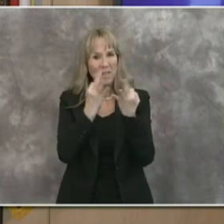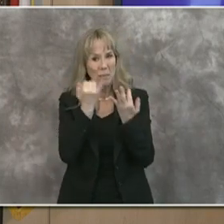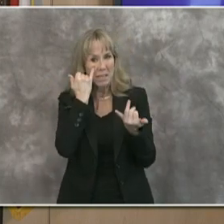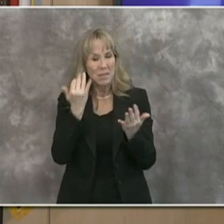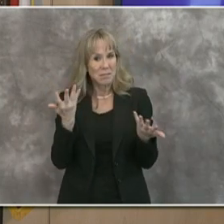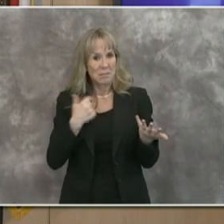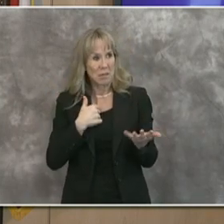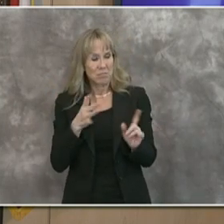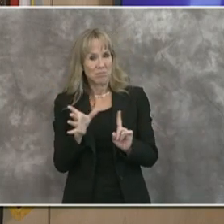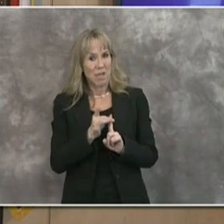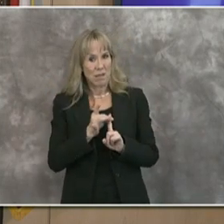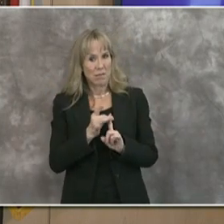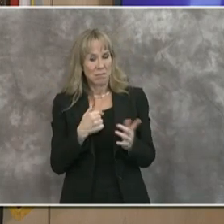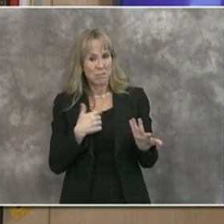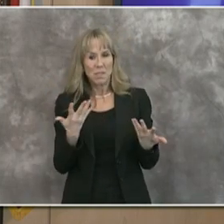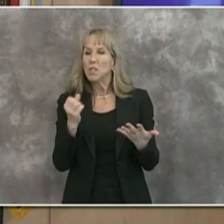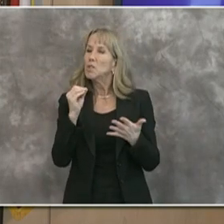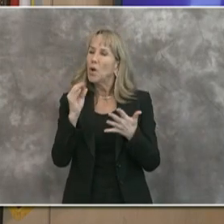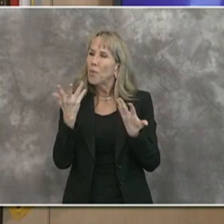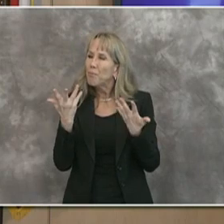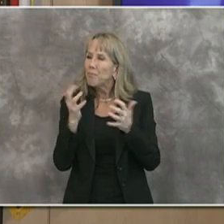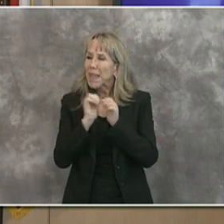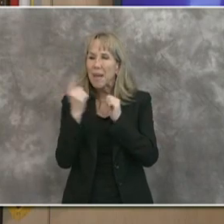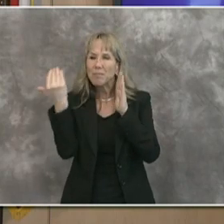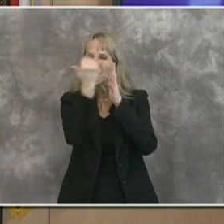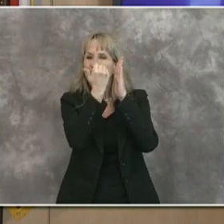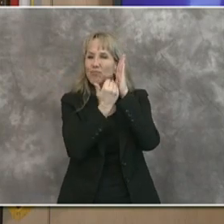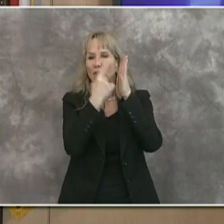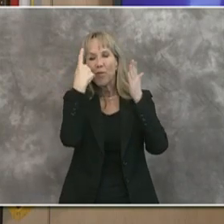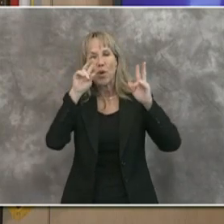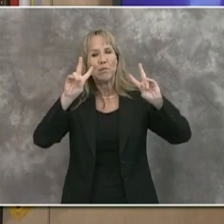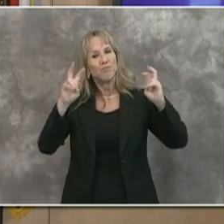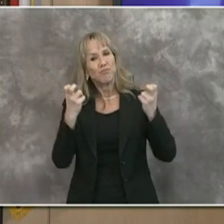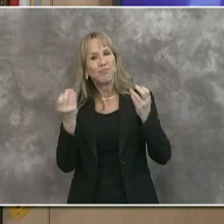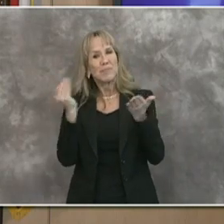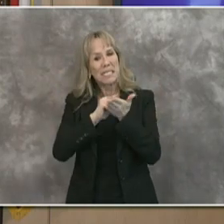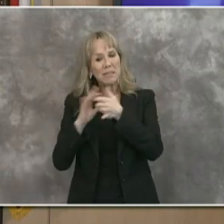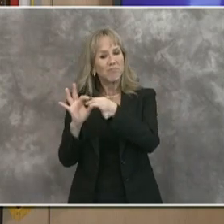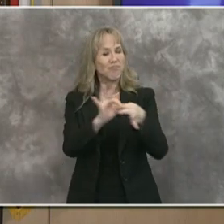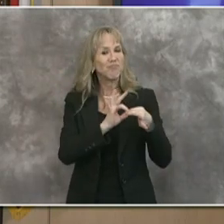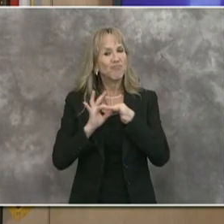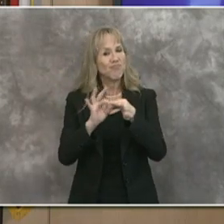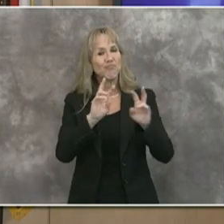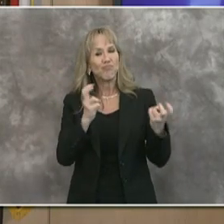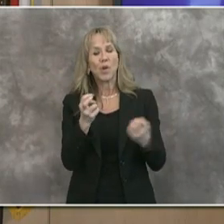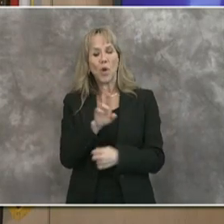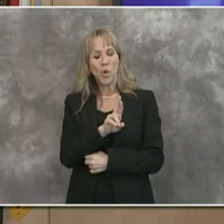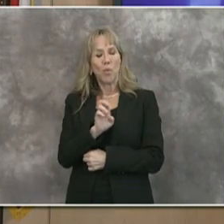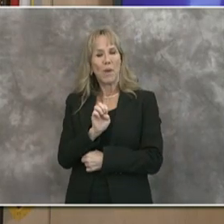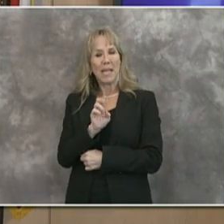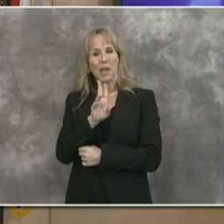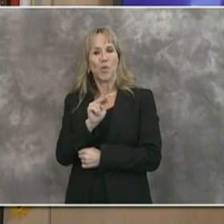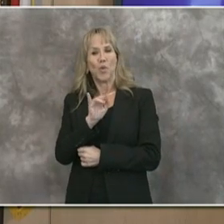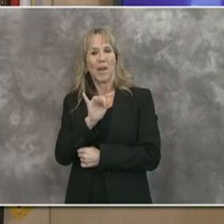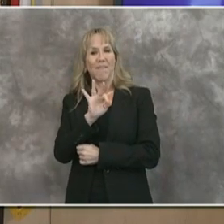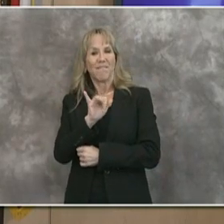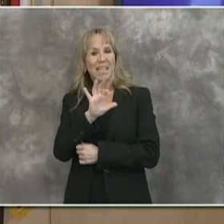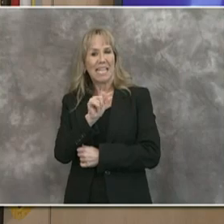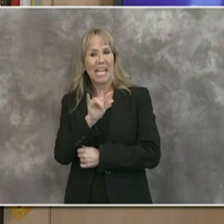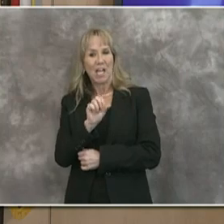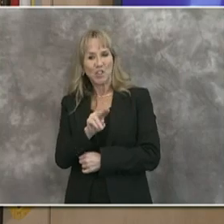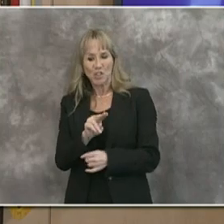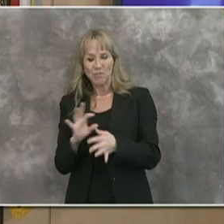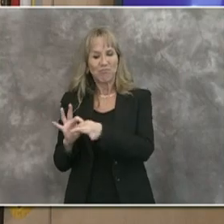What are your guidelines for reunification? What does that look like? Okay, Dr. Wooten's going to